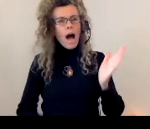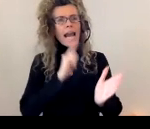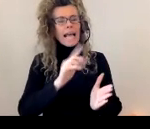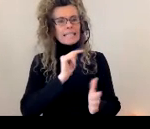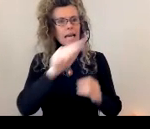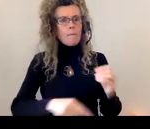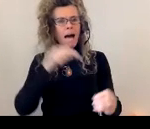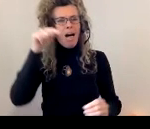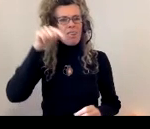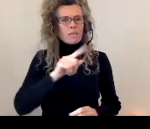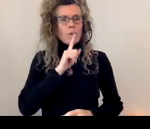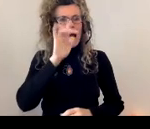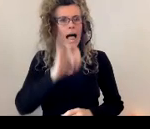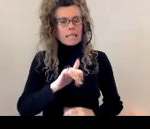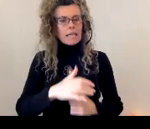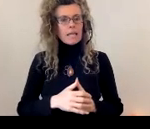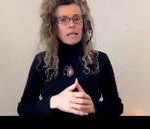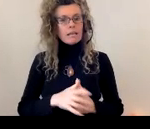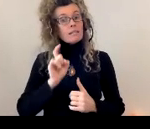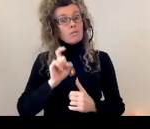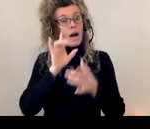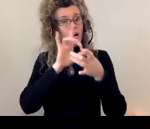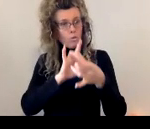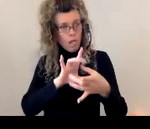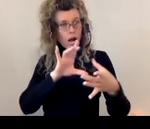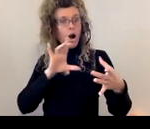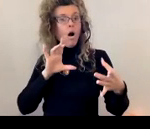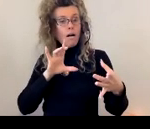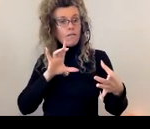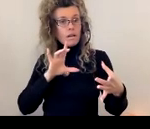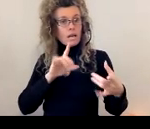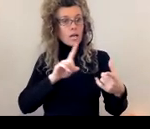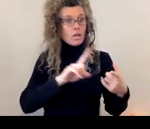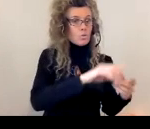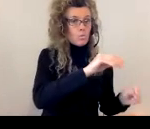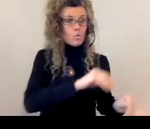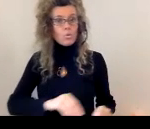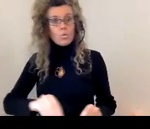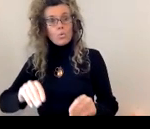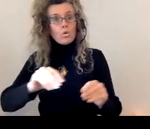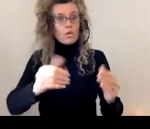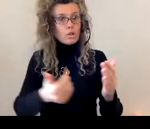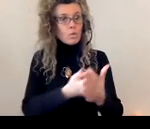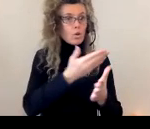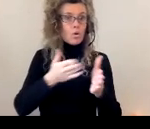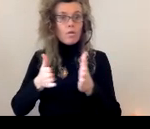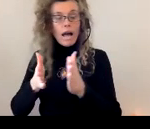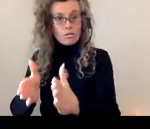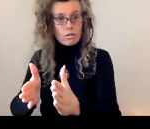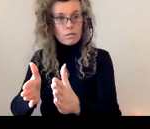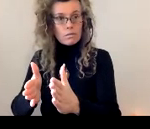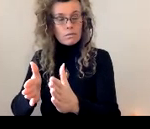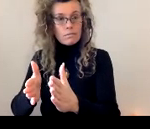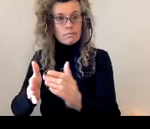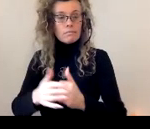this reality that you would have to let go of in order to move into a new future that otherwise is not possible